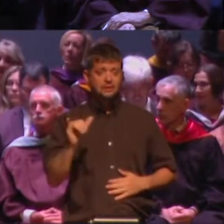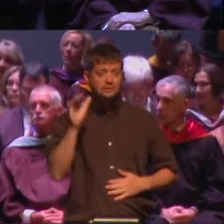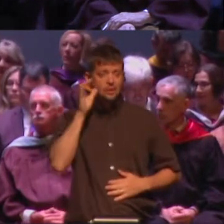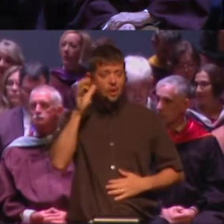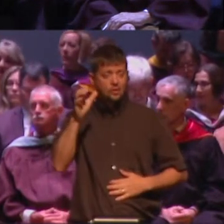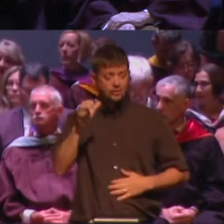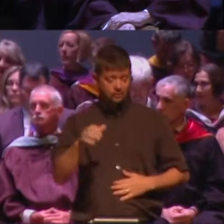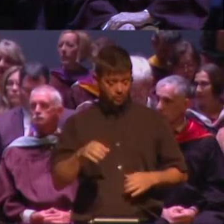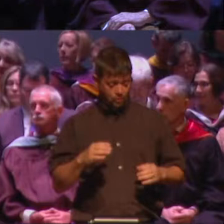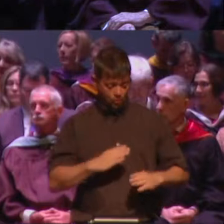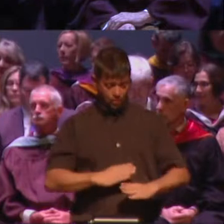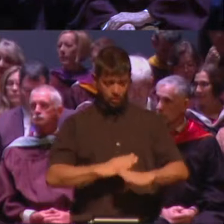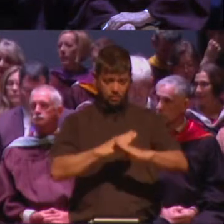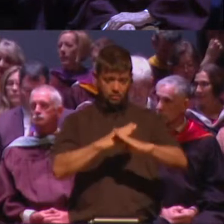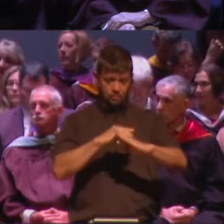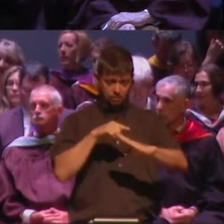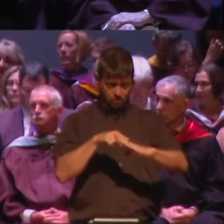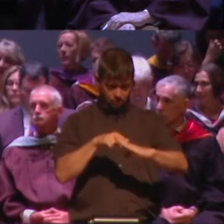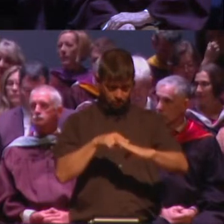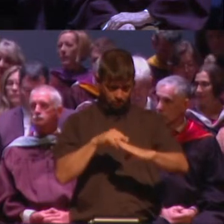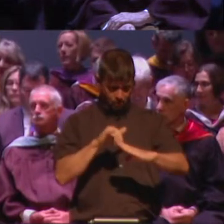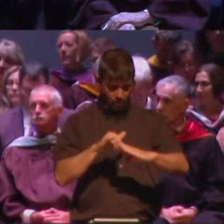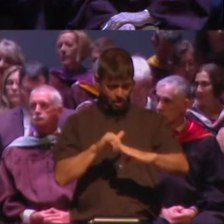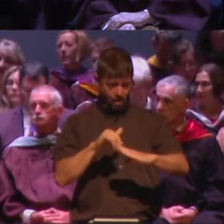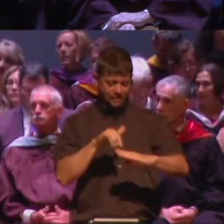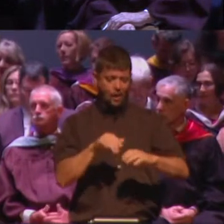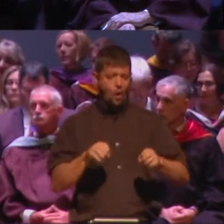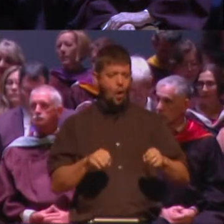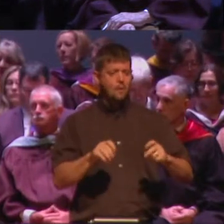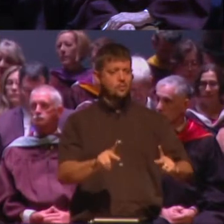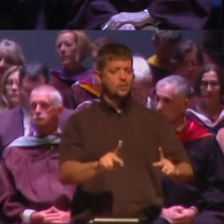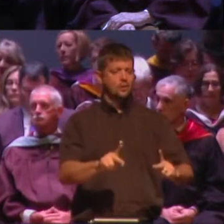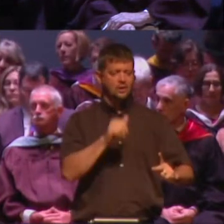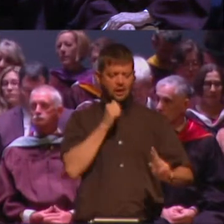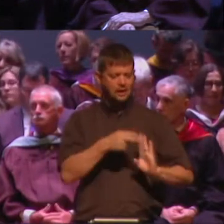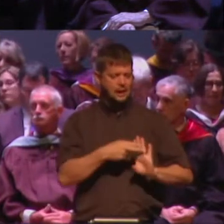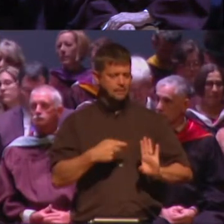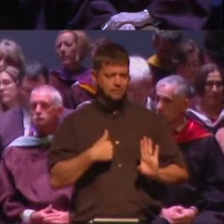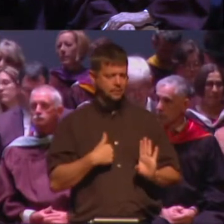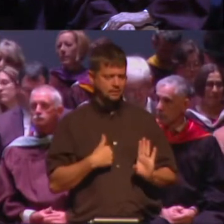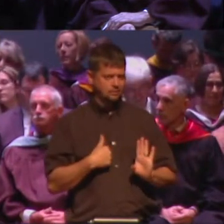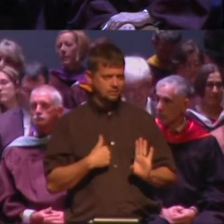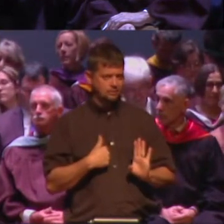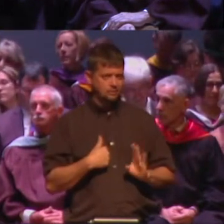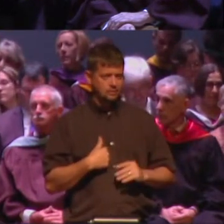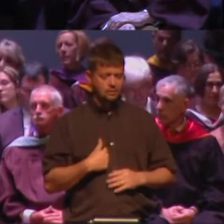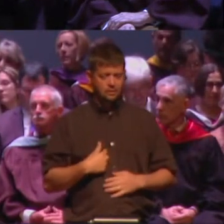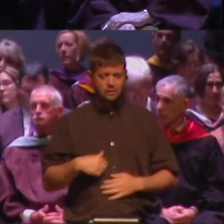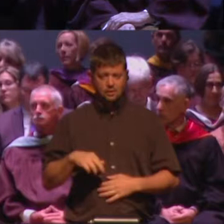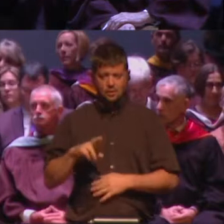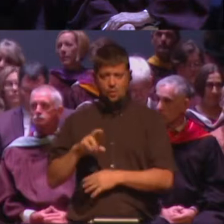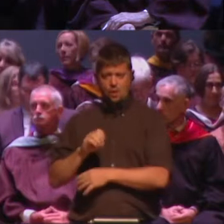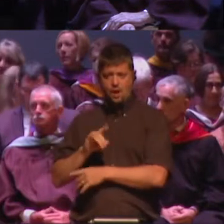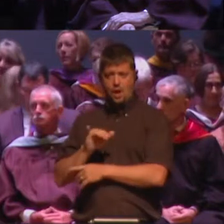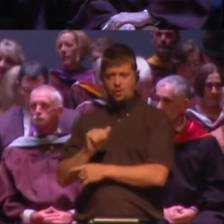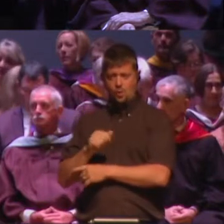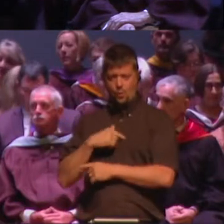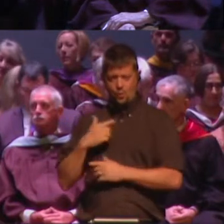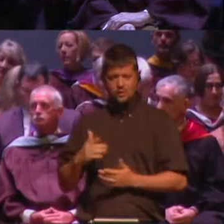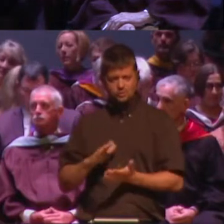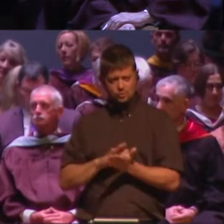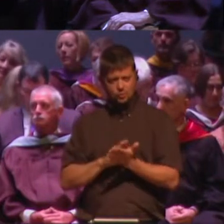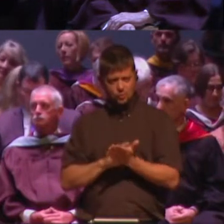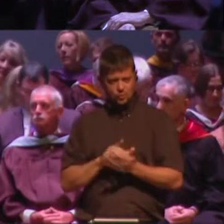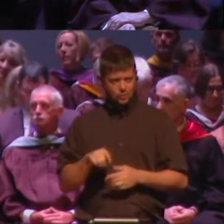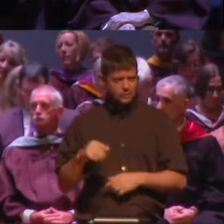the roadblock and decide not to let it define us. Ramondo, we salute you today, and